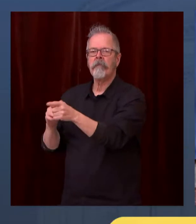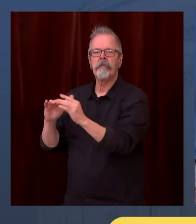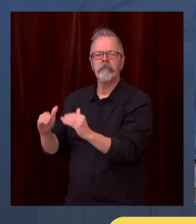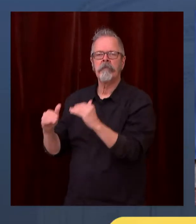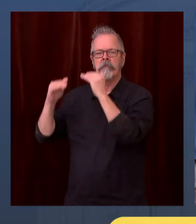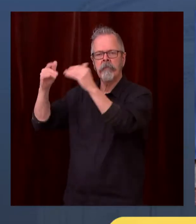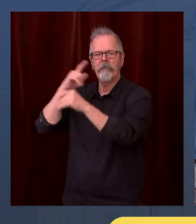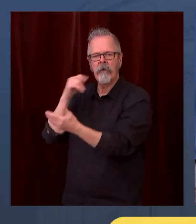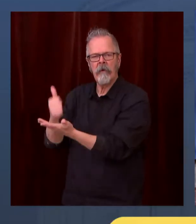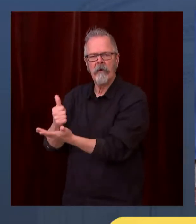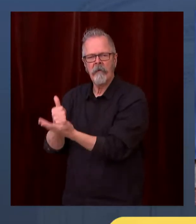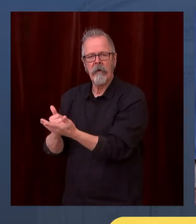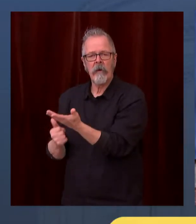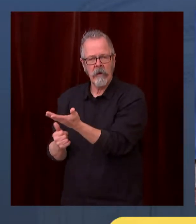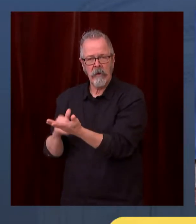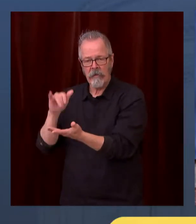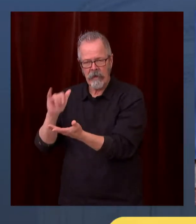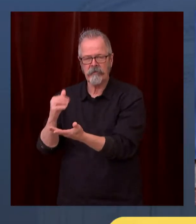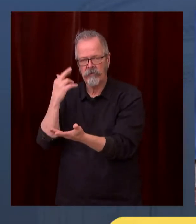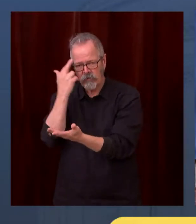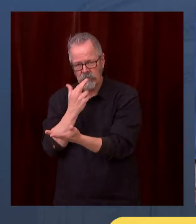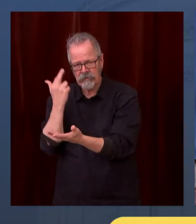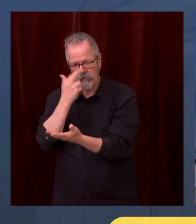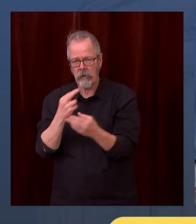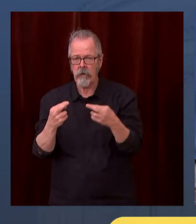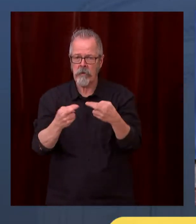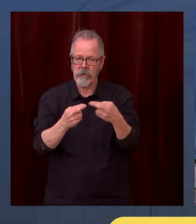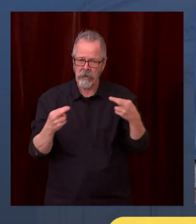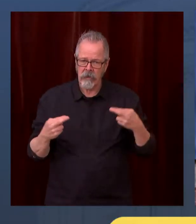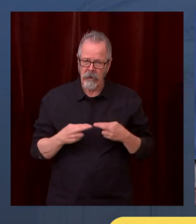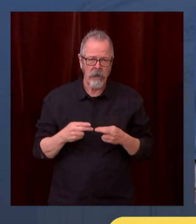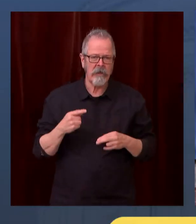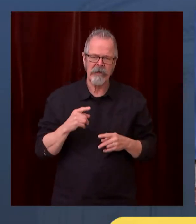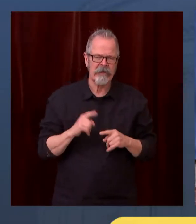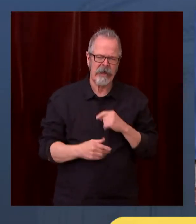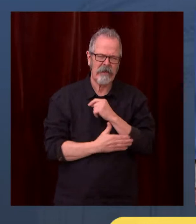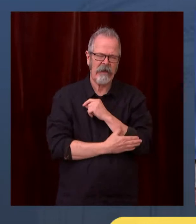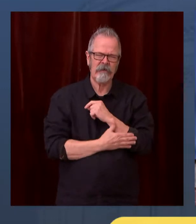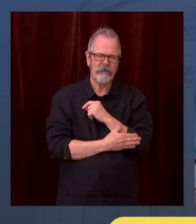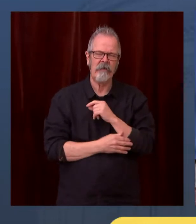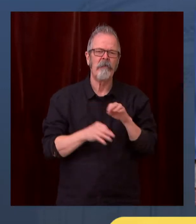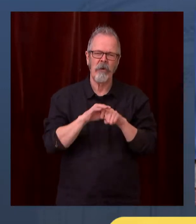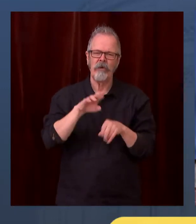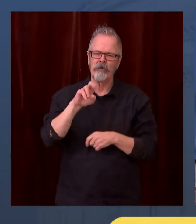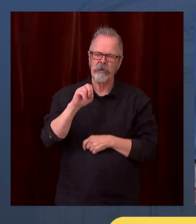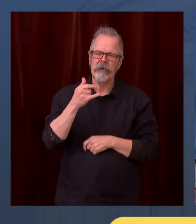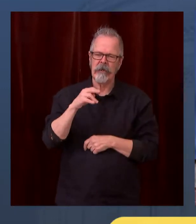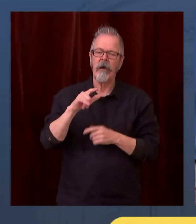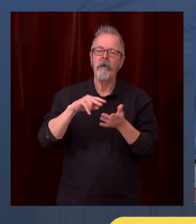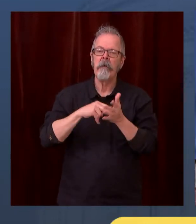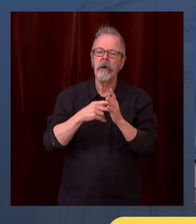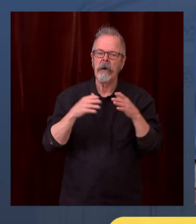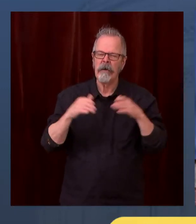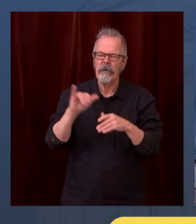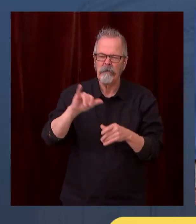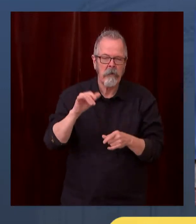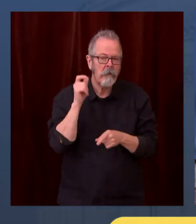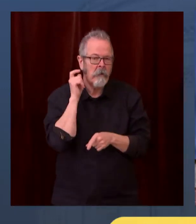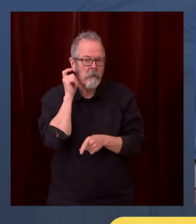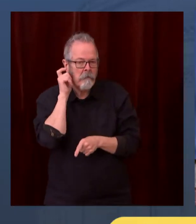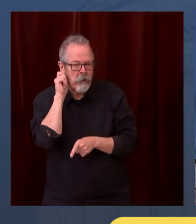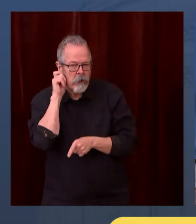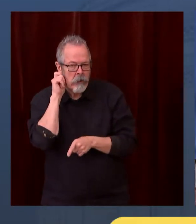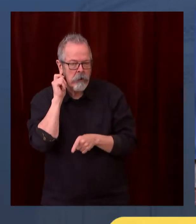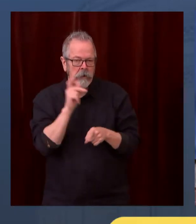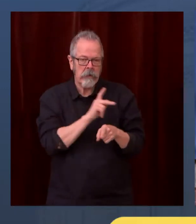regional approach that is more consistent with the healthcare catchment basins of your healthcare system. That's